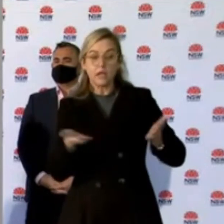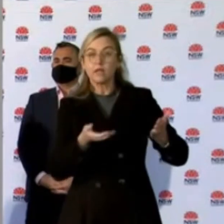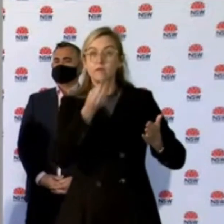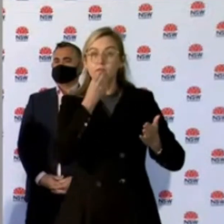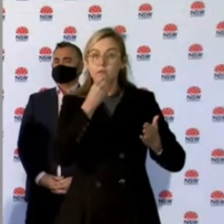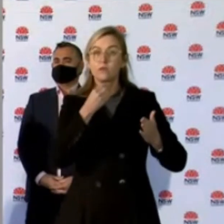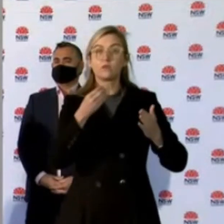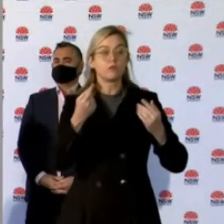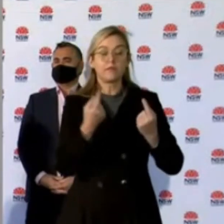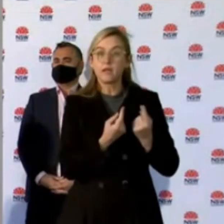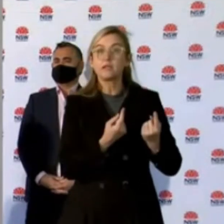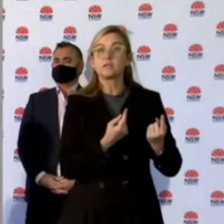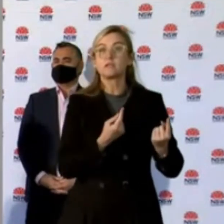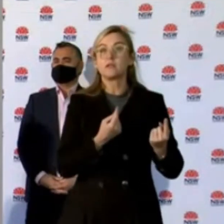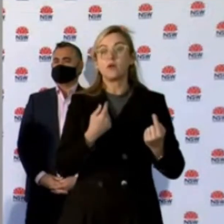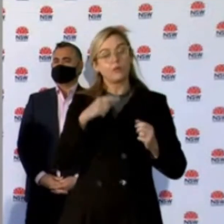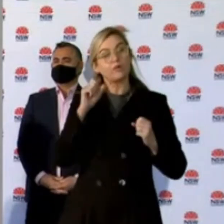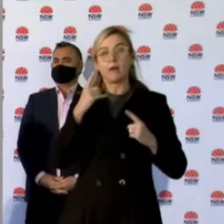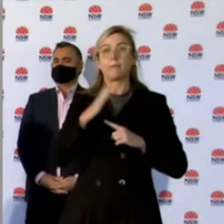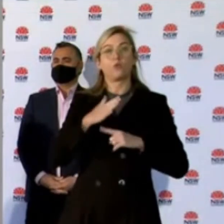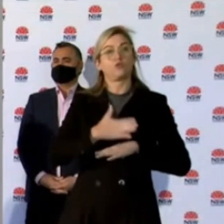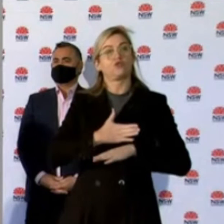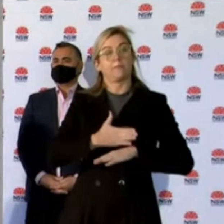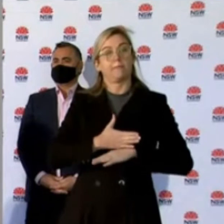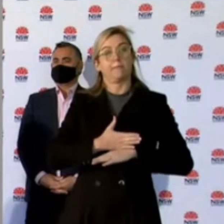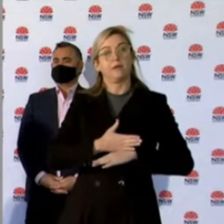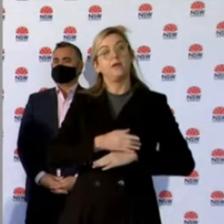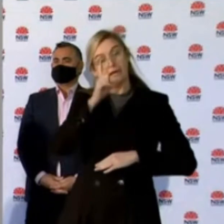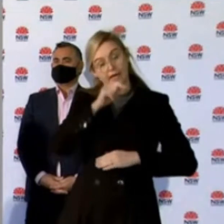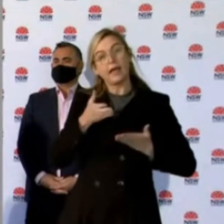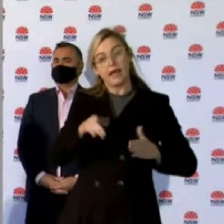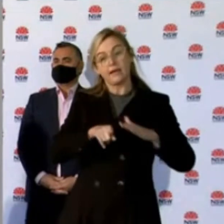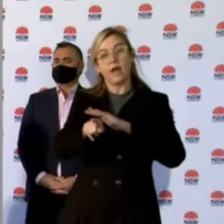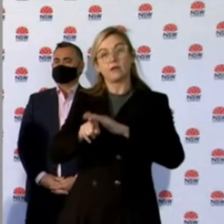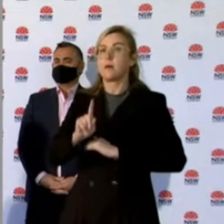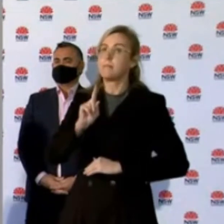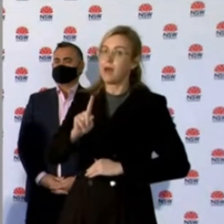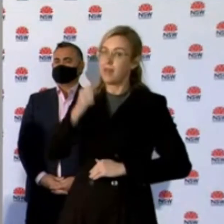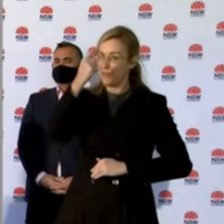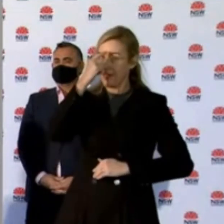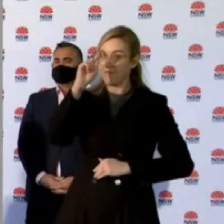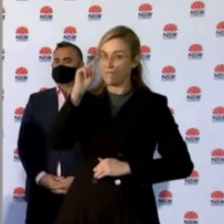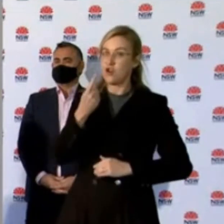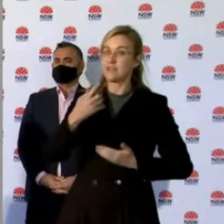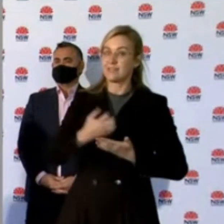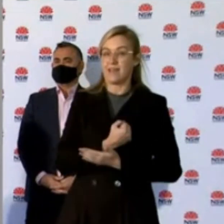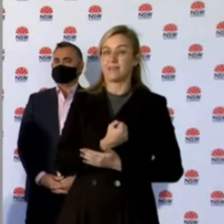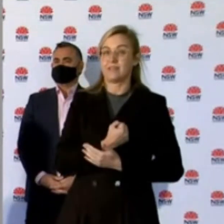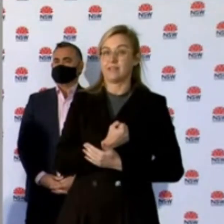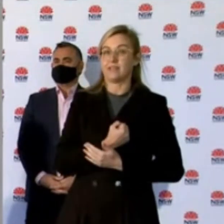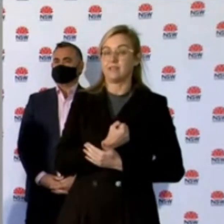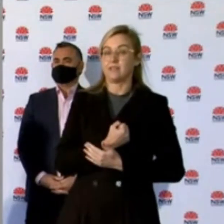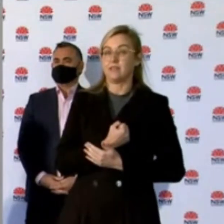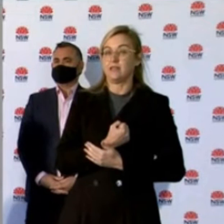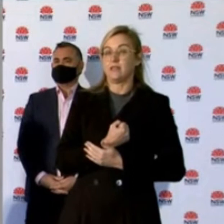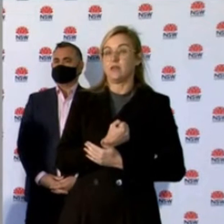leave, but we also ask everybody to please put safety first. Can I also thank many businesses who are considering rostering arrangements? We